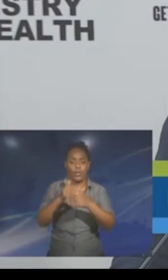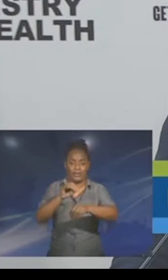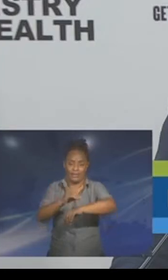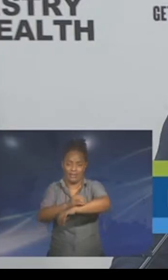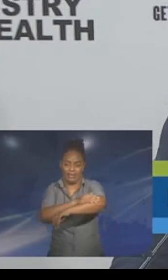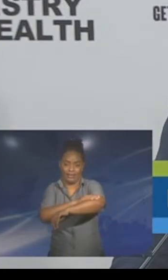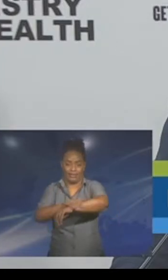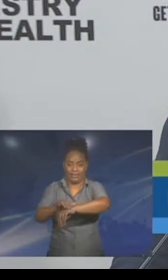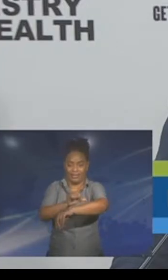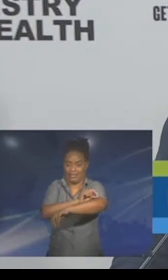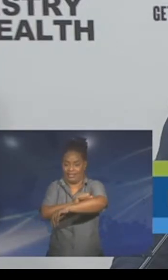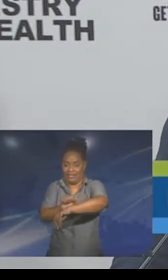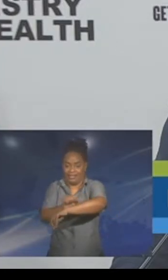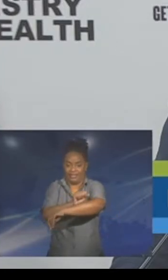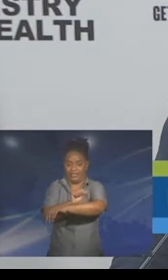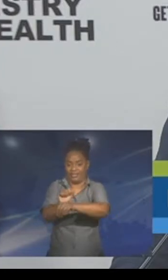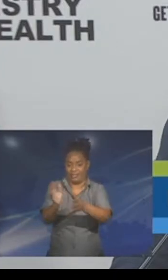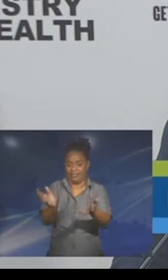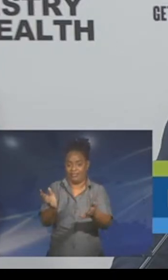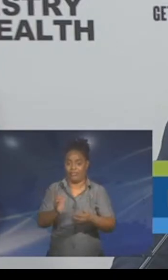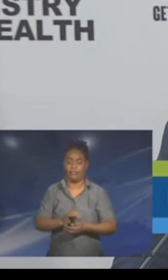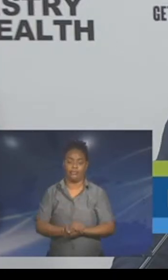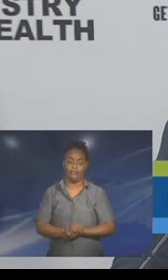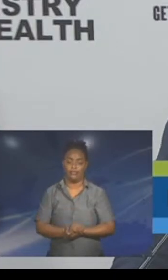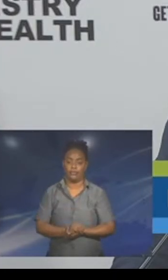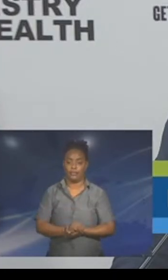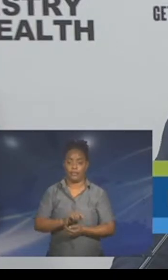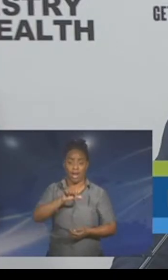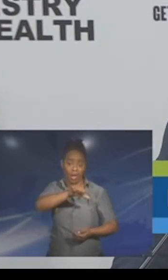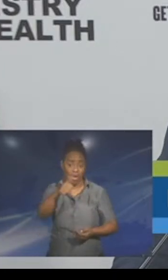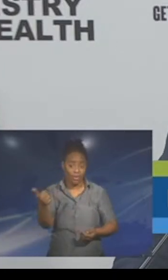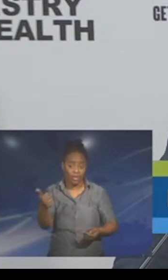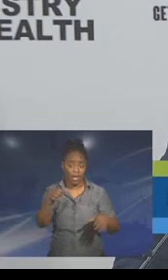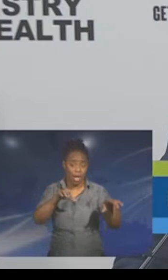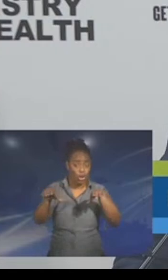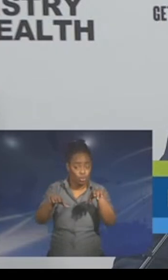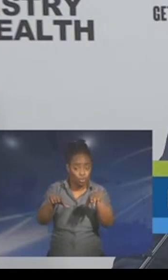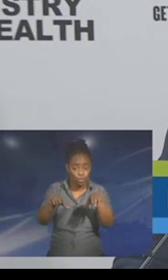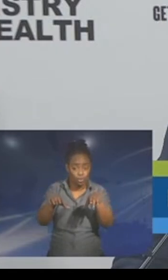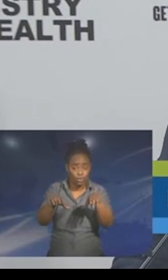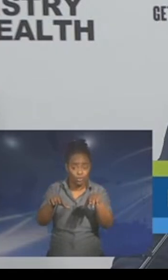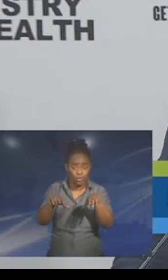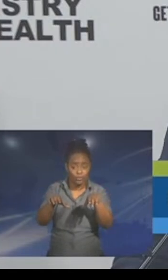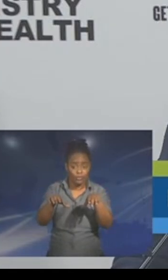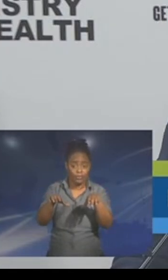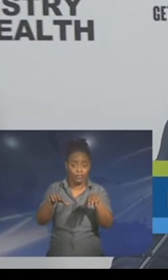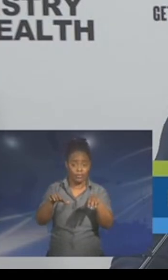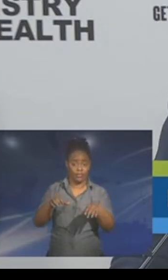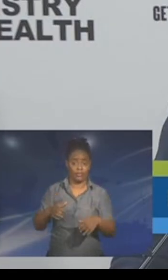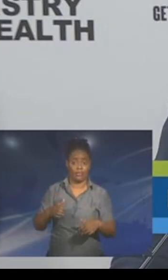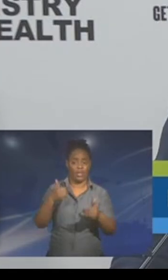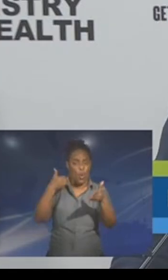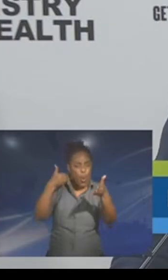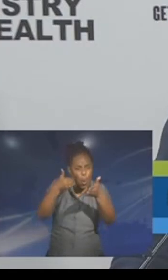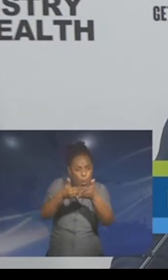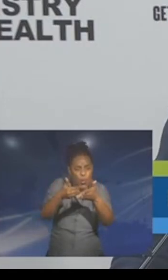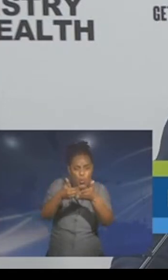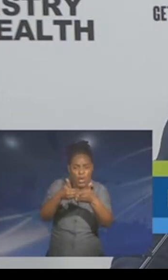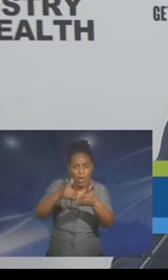contact. So any activity or endeavor that encourages